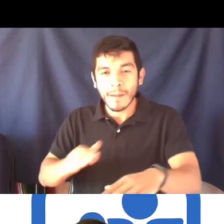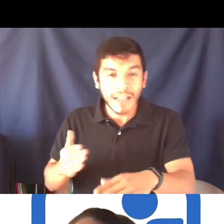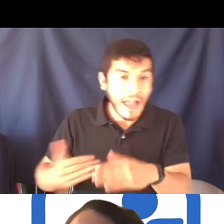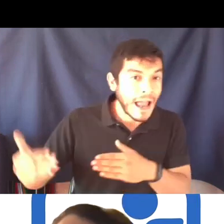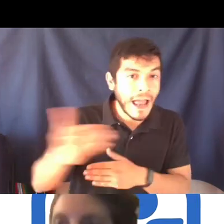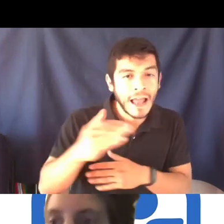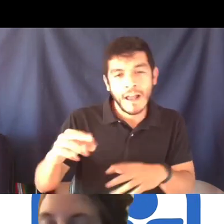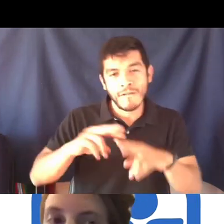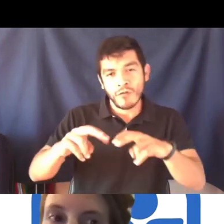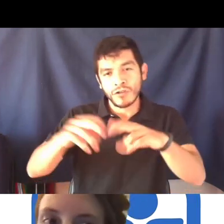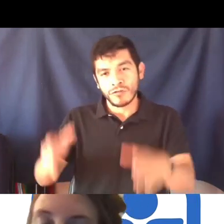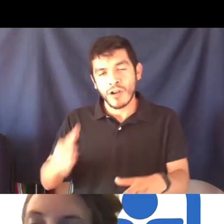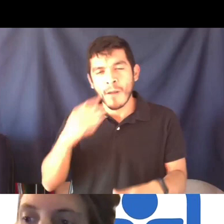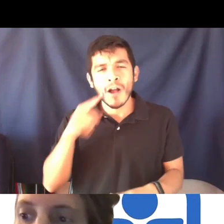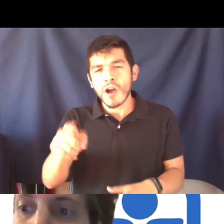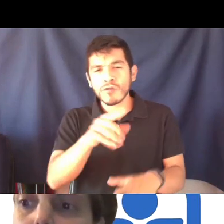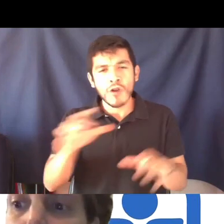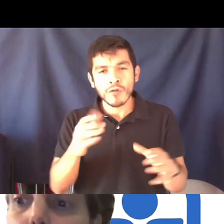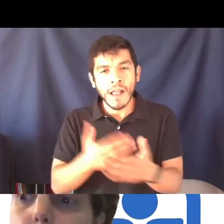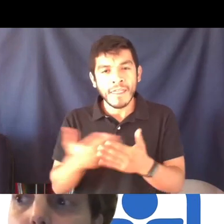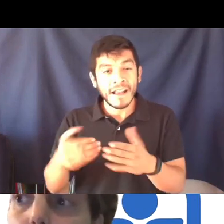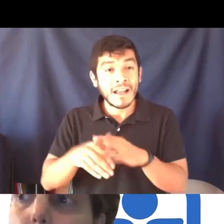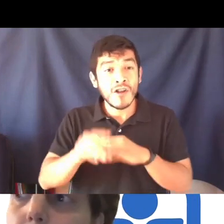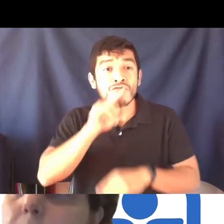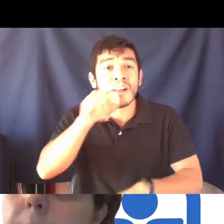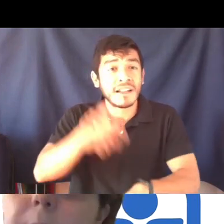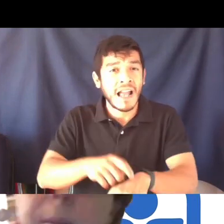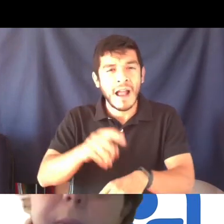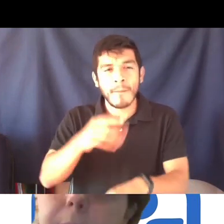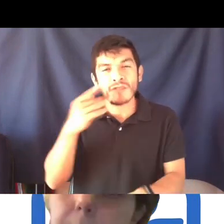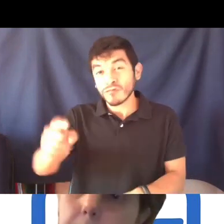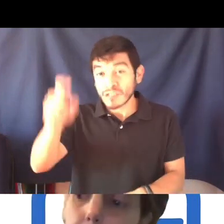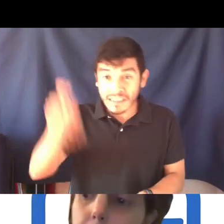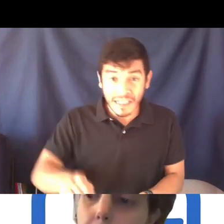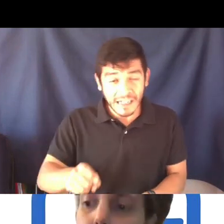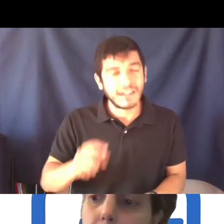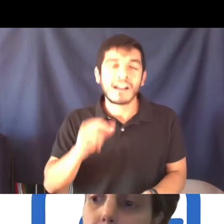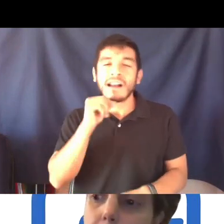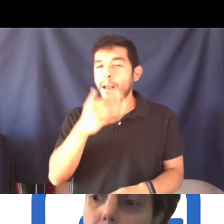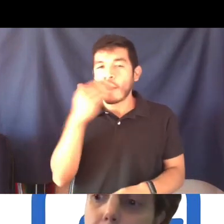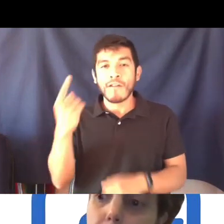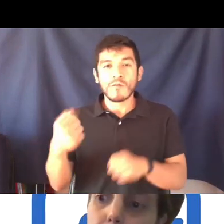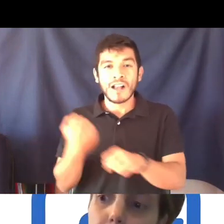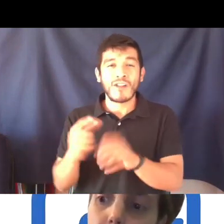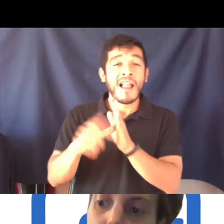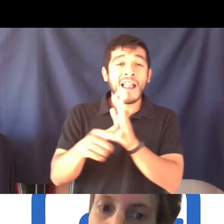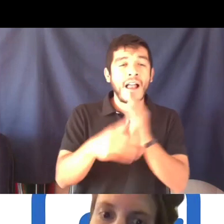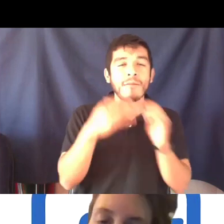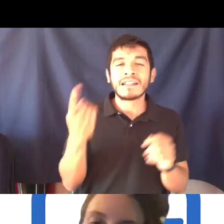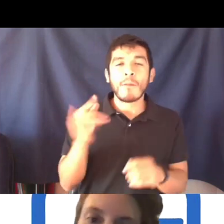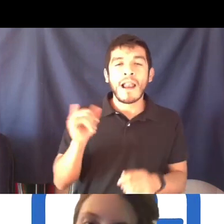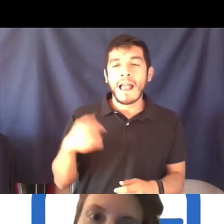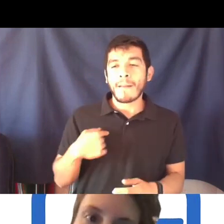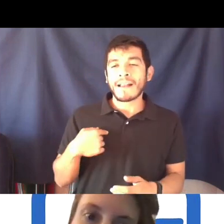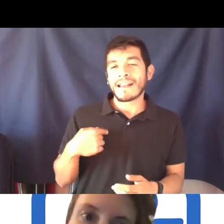because you're doing things out of necessity in real time. It's not until a year later where someone like me comes along and tries to study whether it